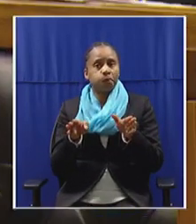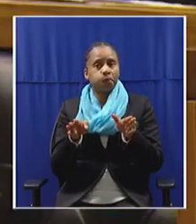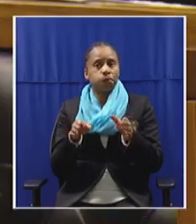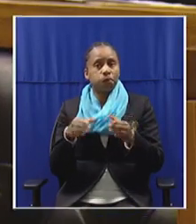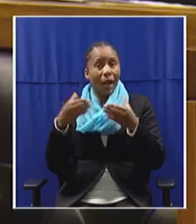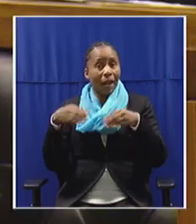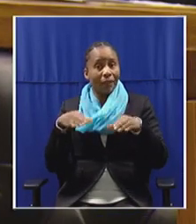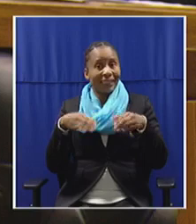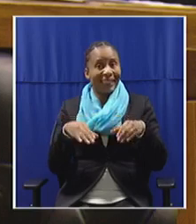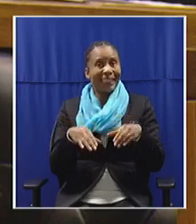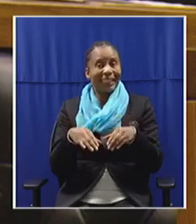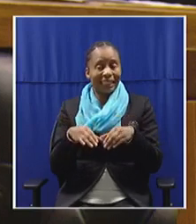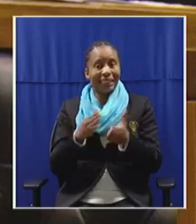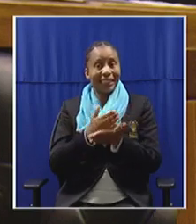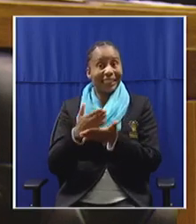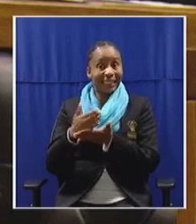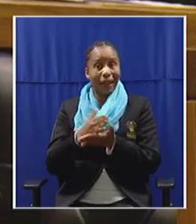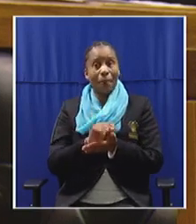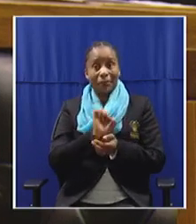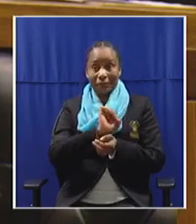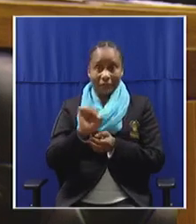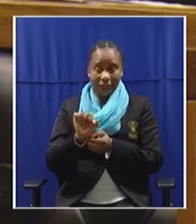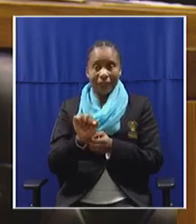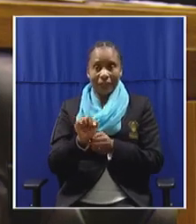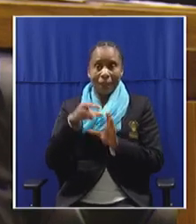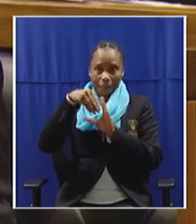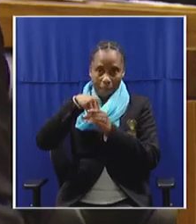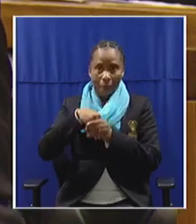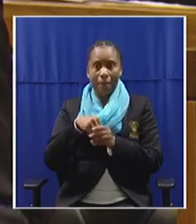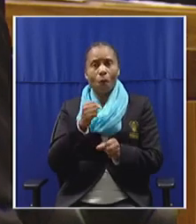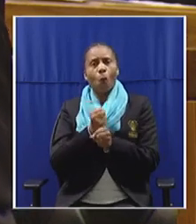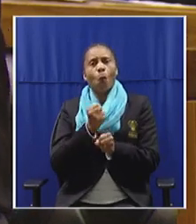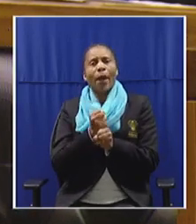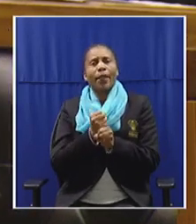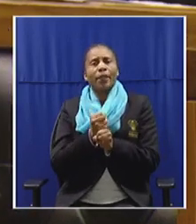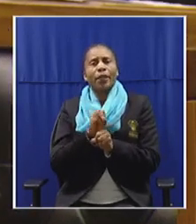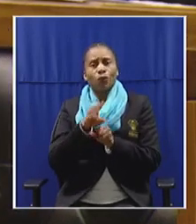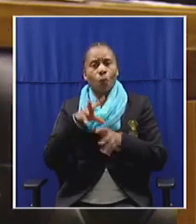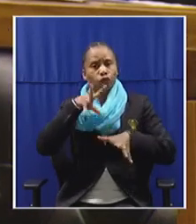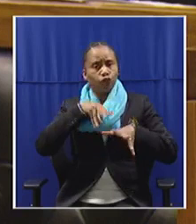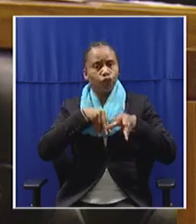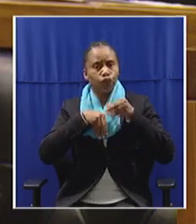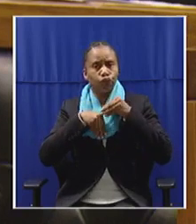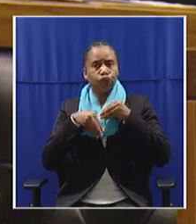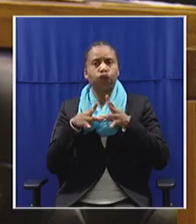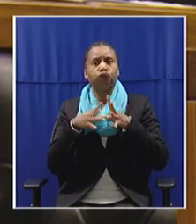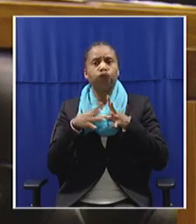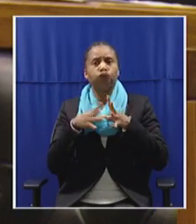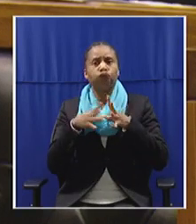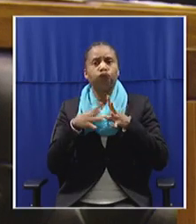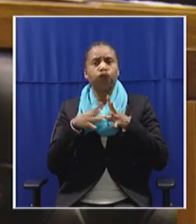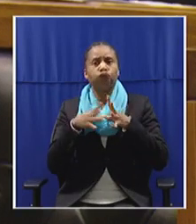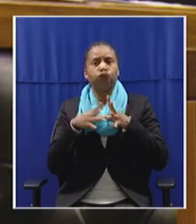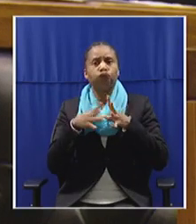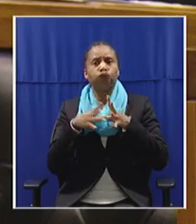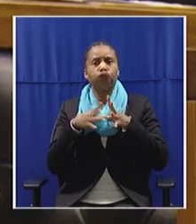activities must be labor intensive so that it absorbs people. But I must confess that as a country,